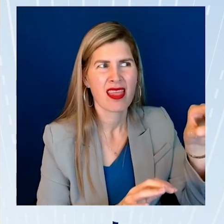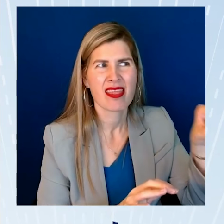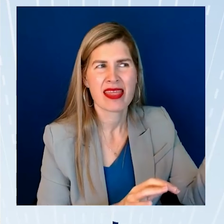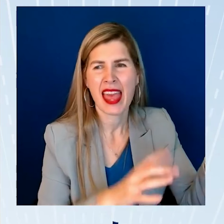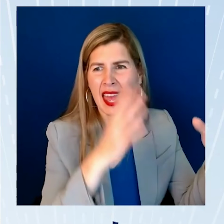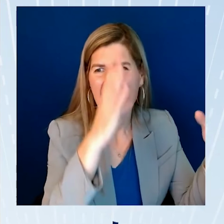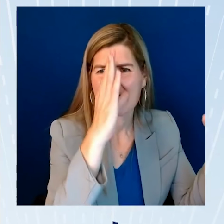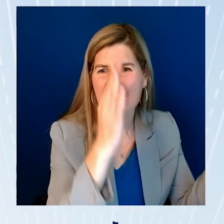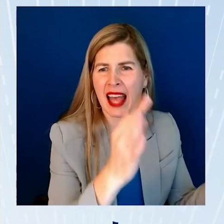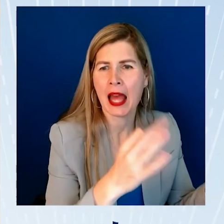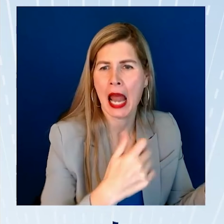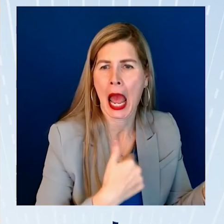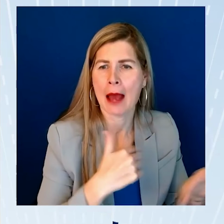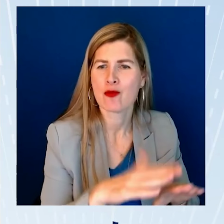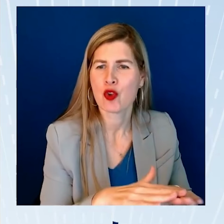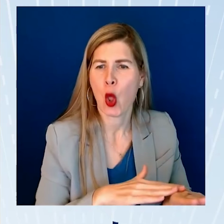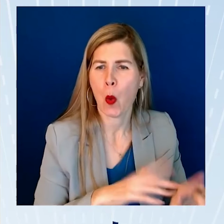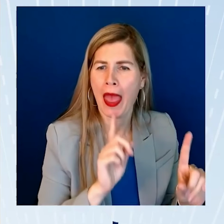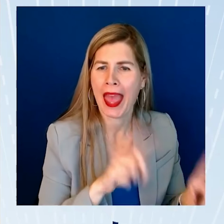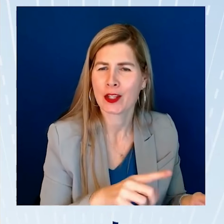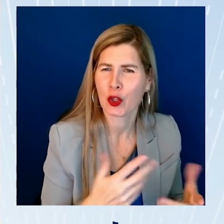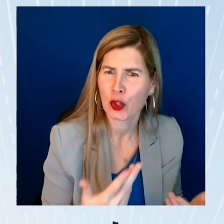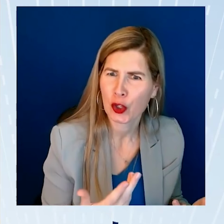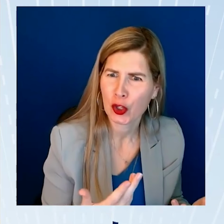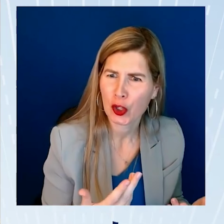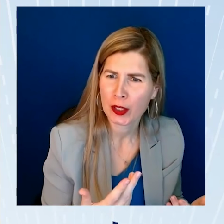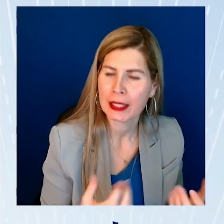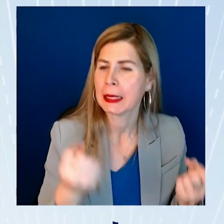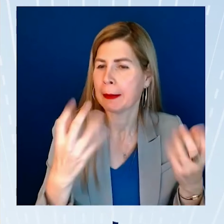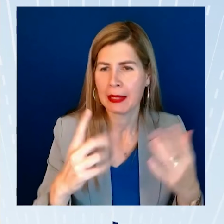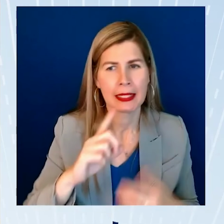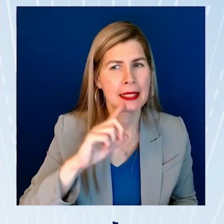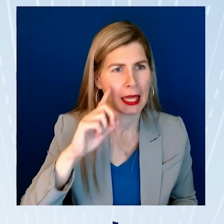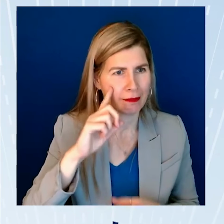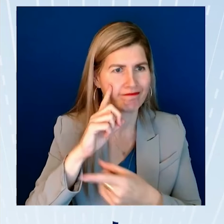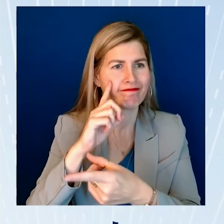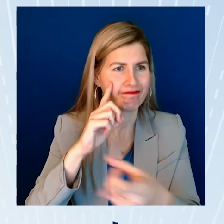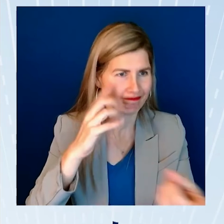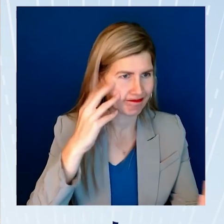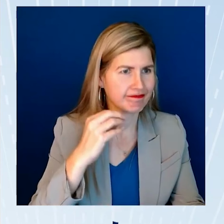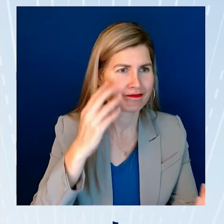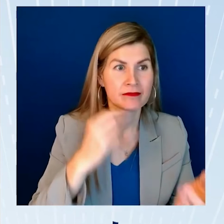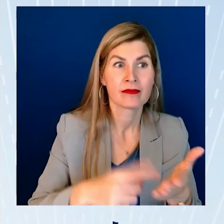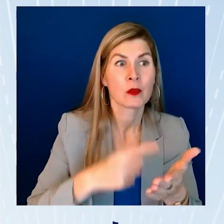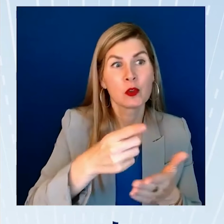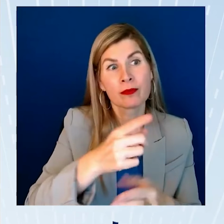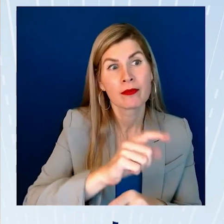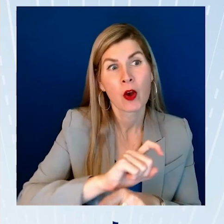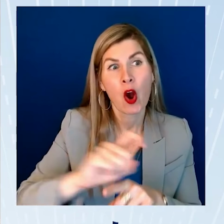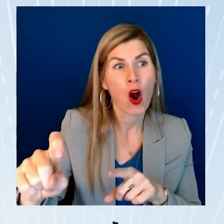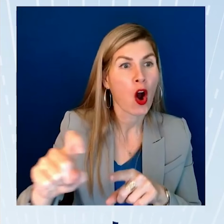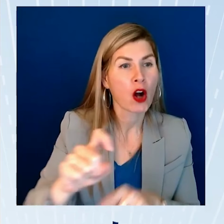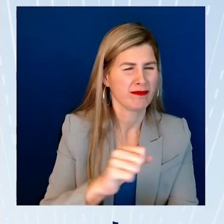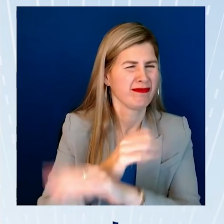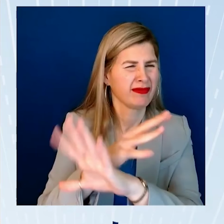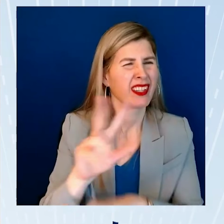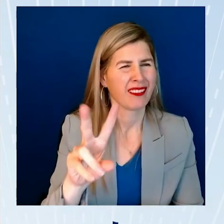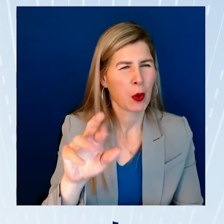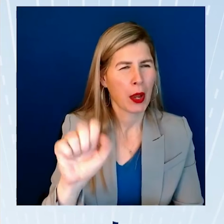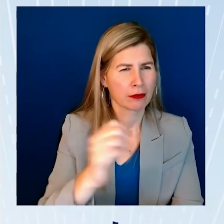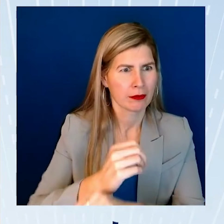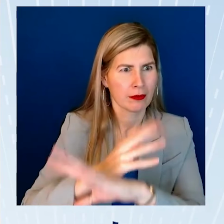slow. Many deaf people have experiences calling with a relay service, and